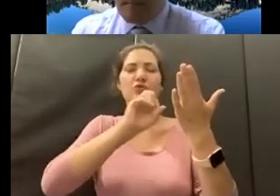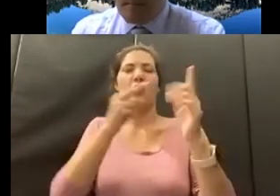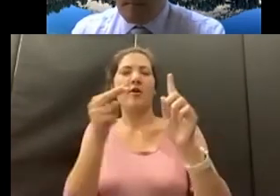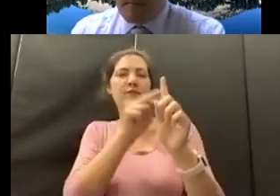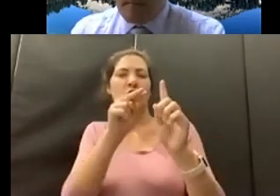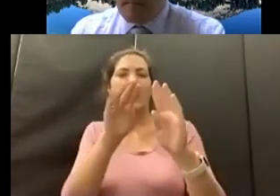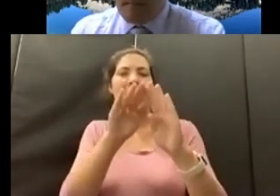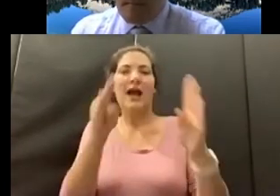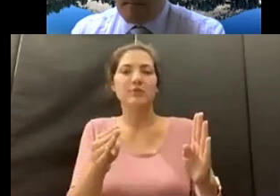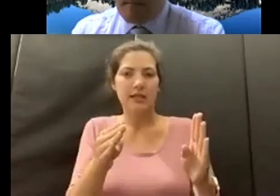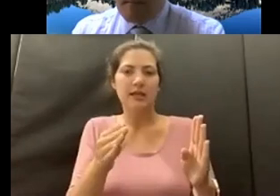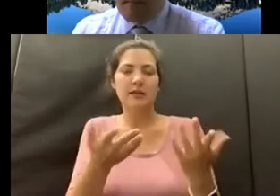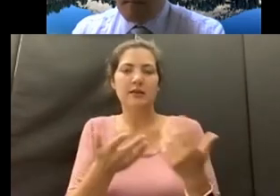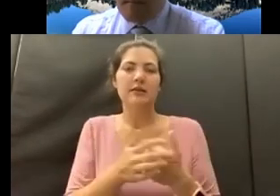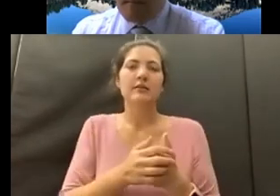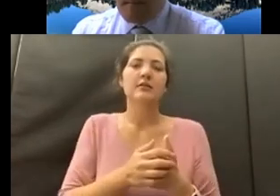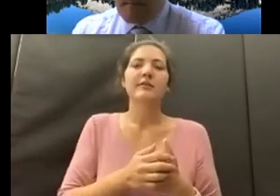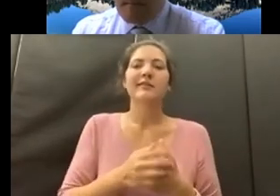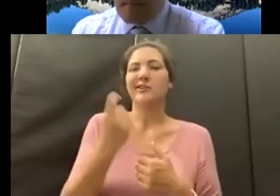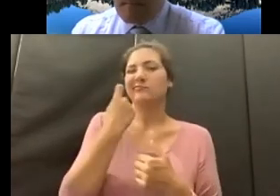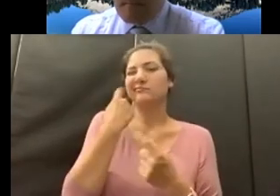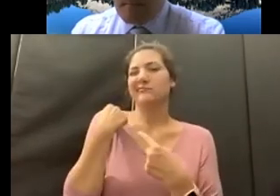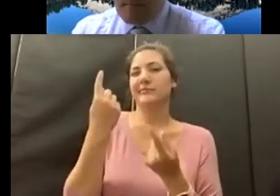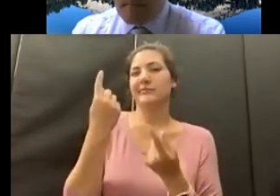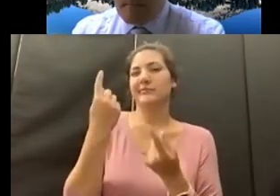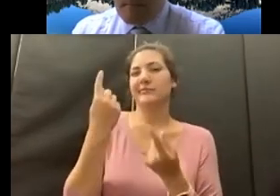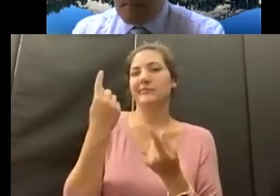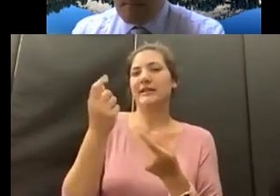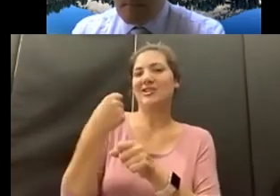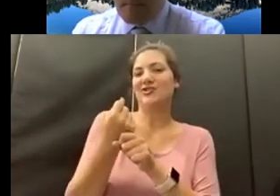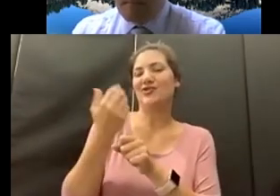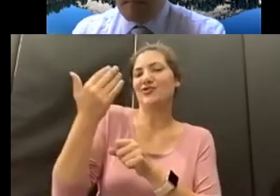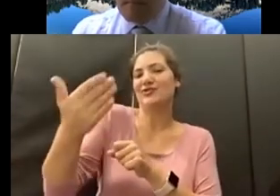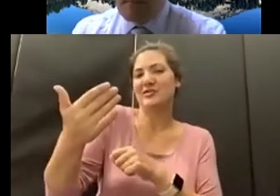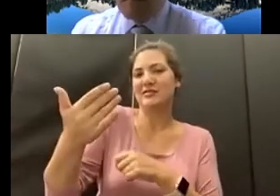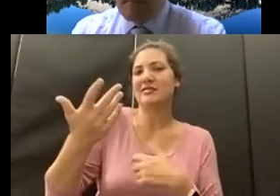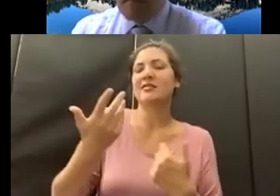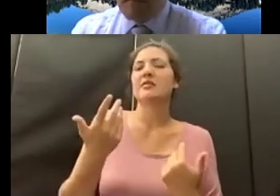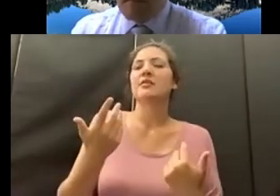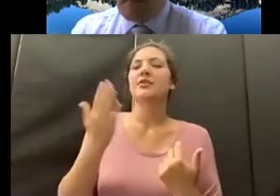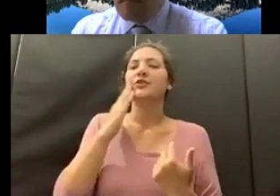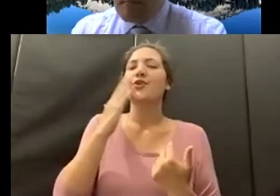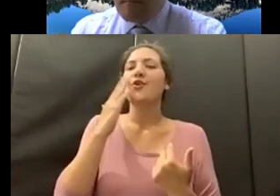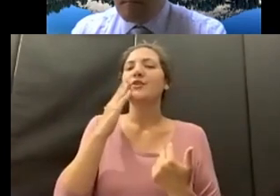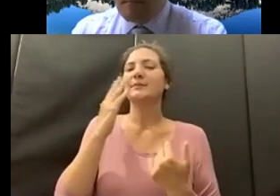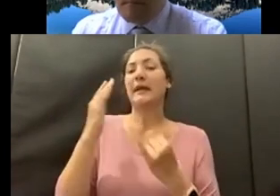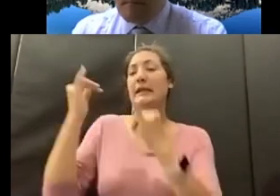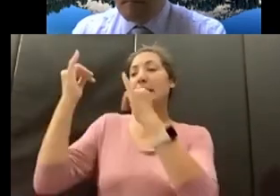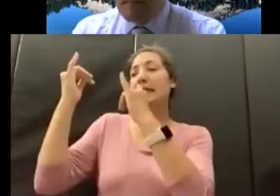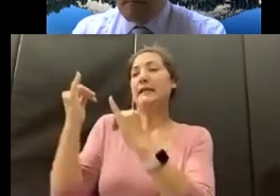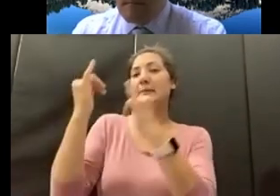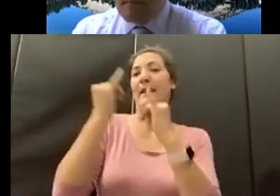the last century very much into these kind of independent, you know, every family lives by themselves and it's not